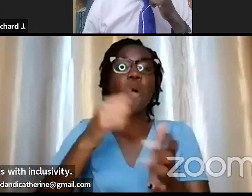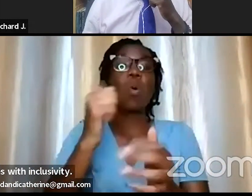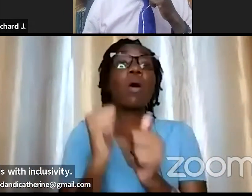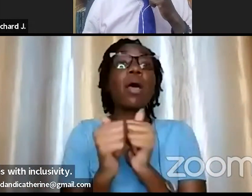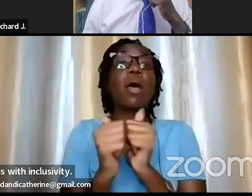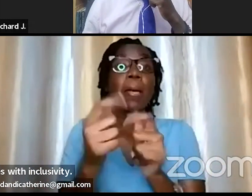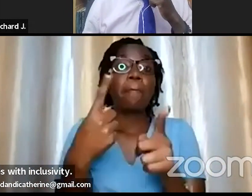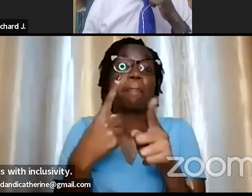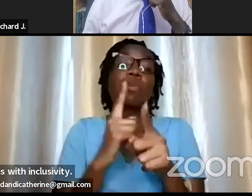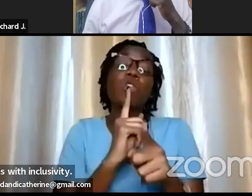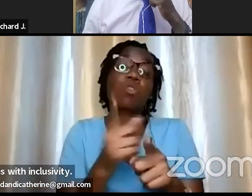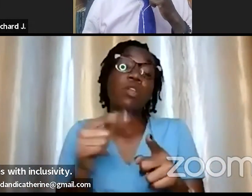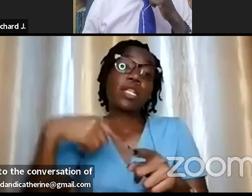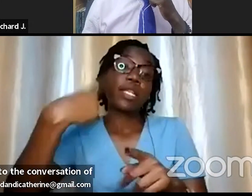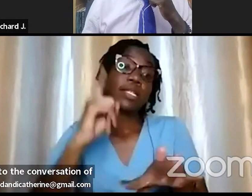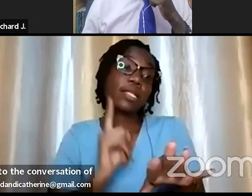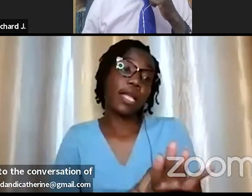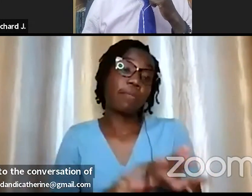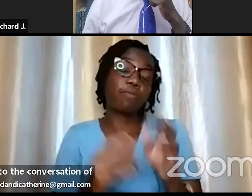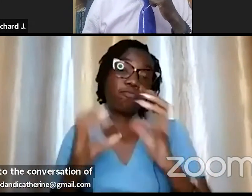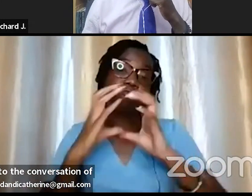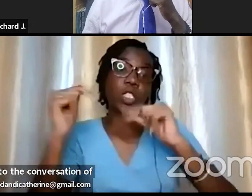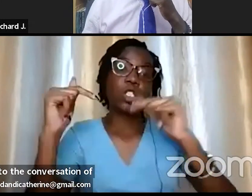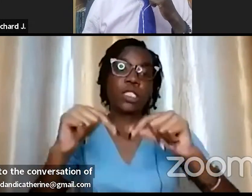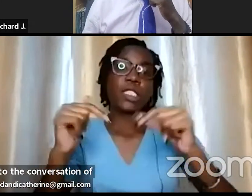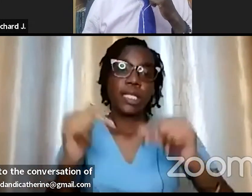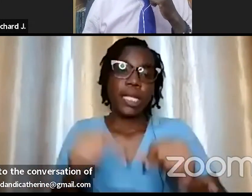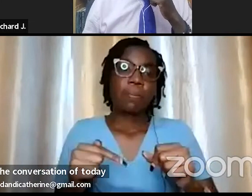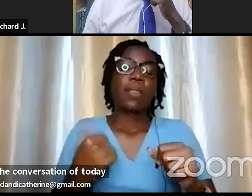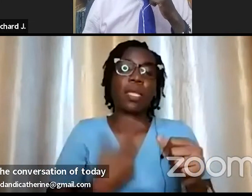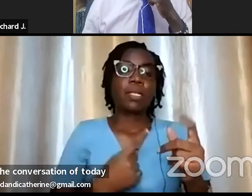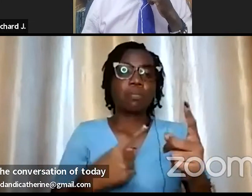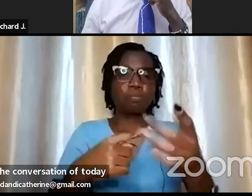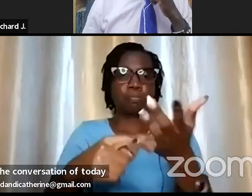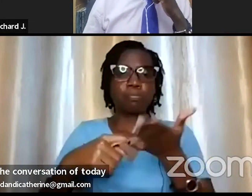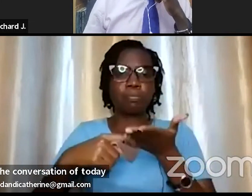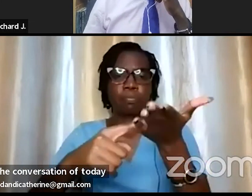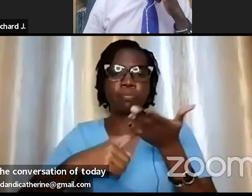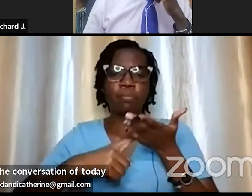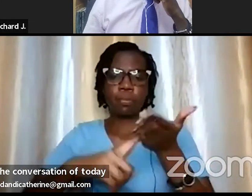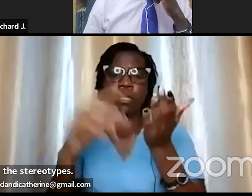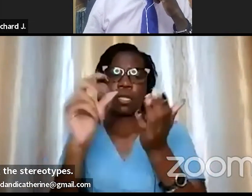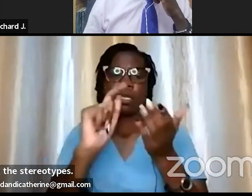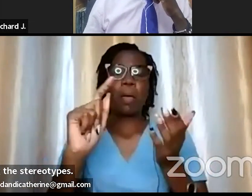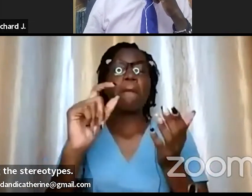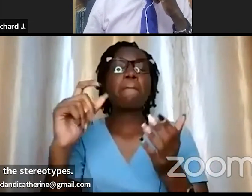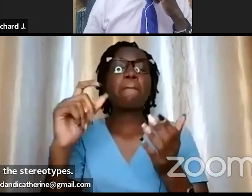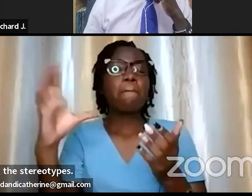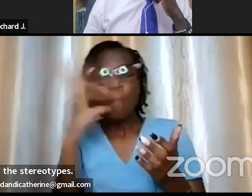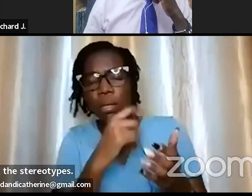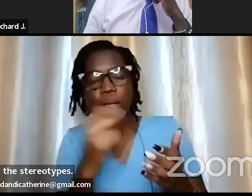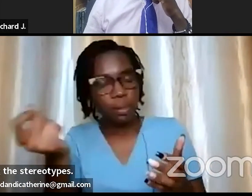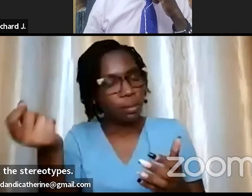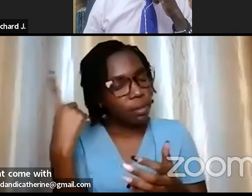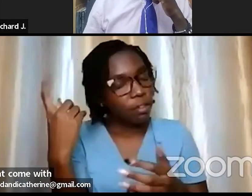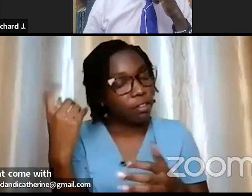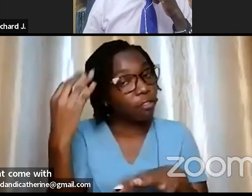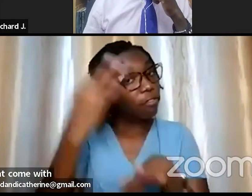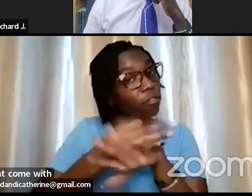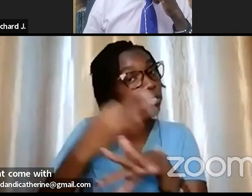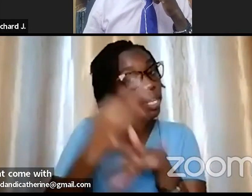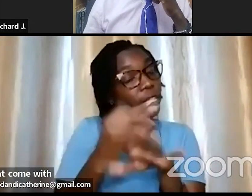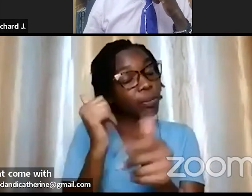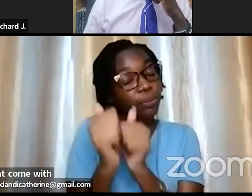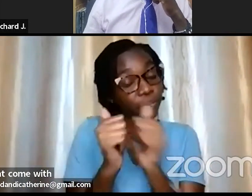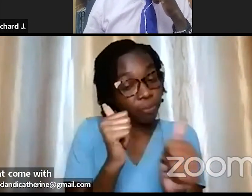the conversation of today. And we are discussing the stereotypes or the myths that come with HR professional, or